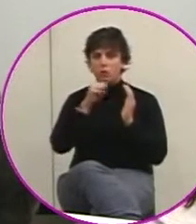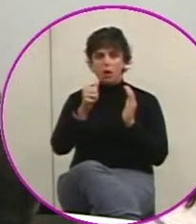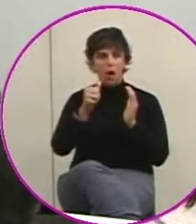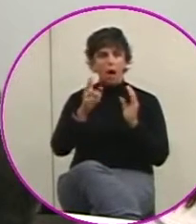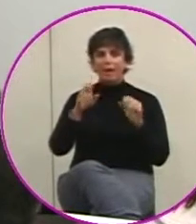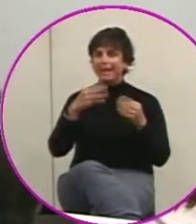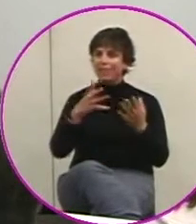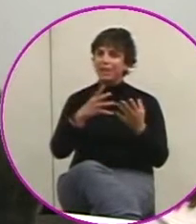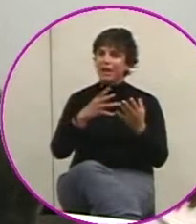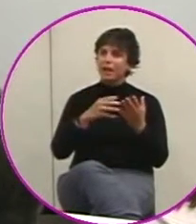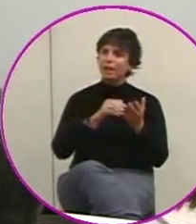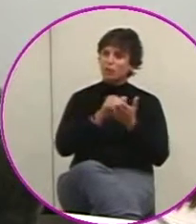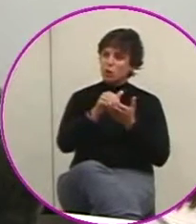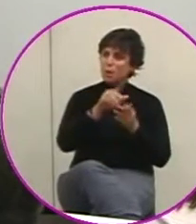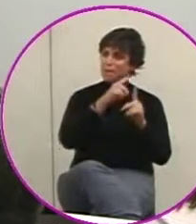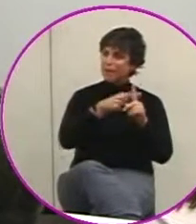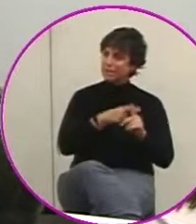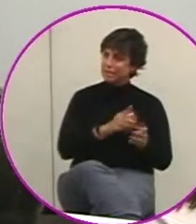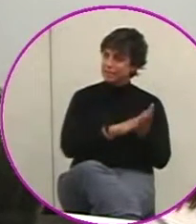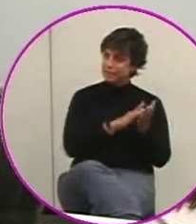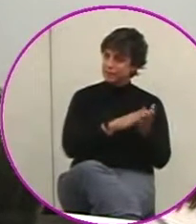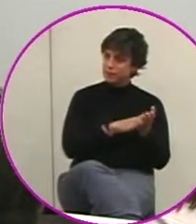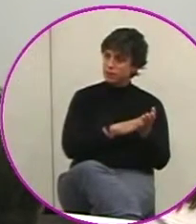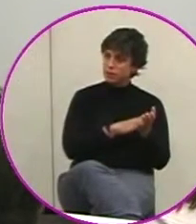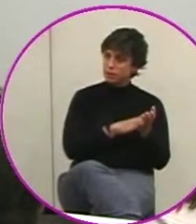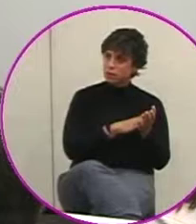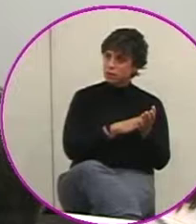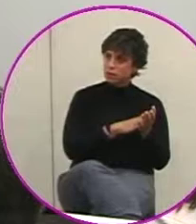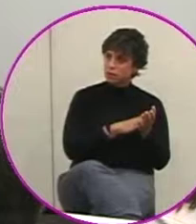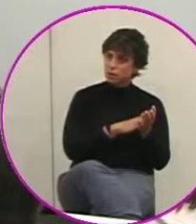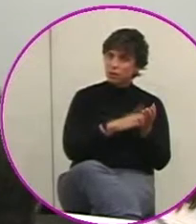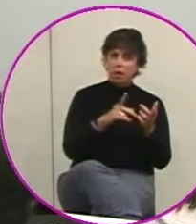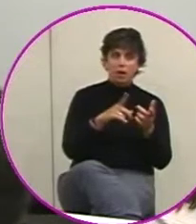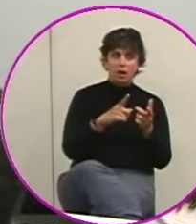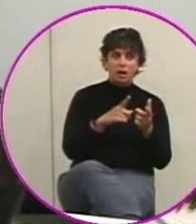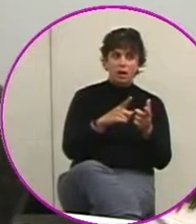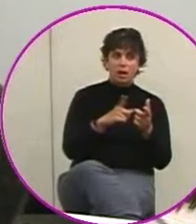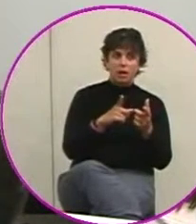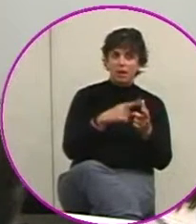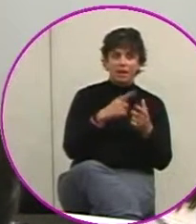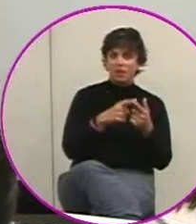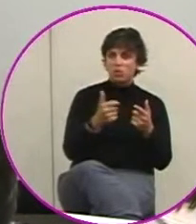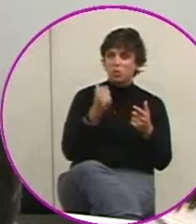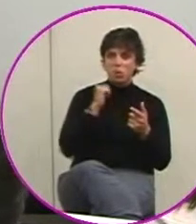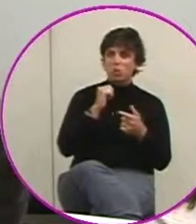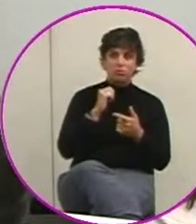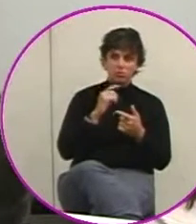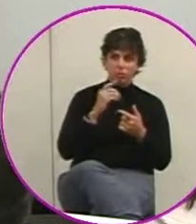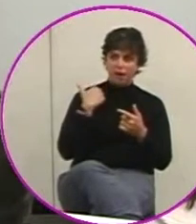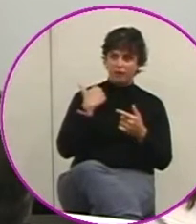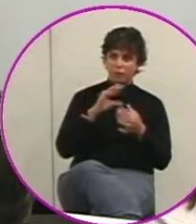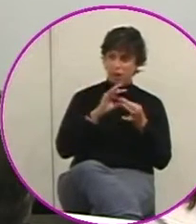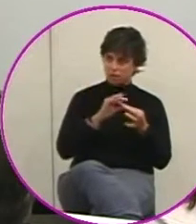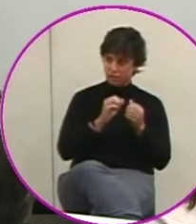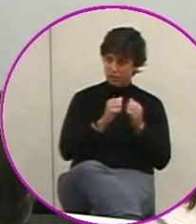giving frequent positives, you will not be seen, you will not build a positive relationship.